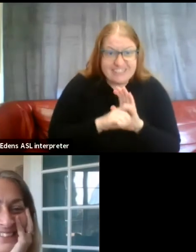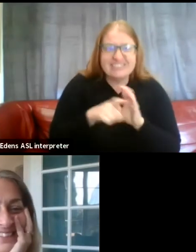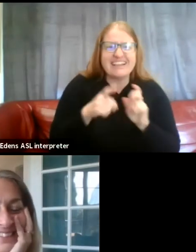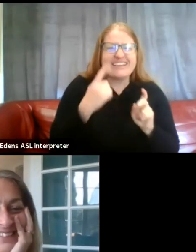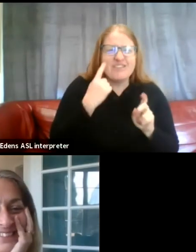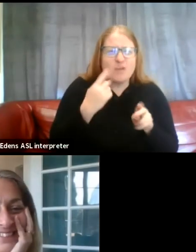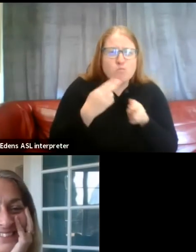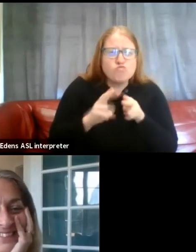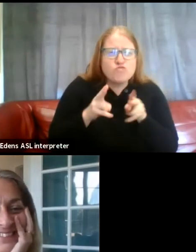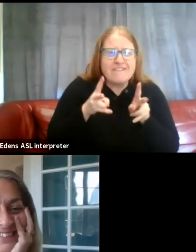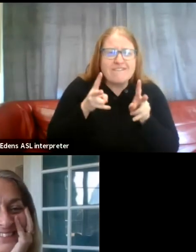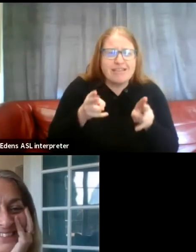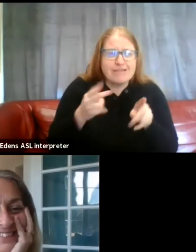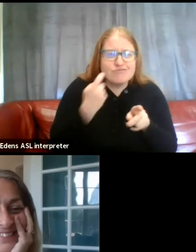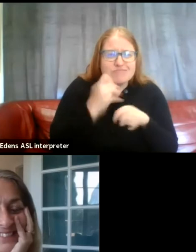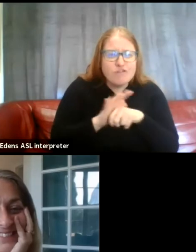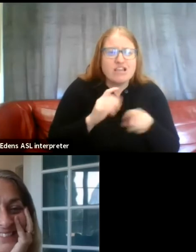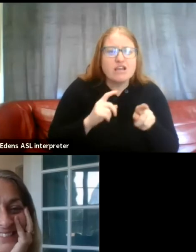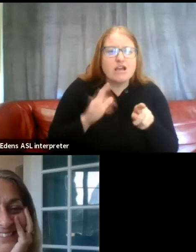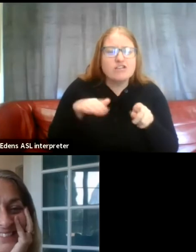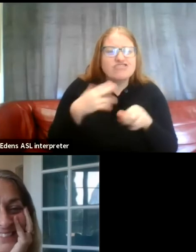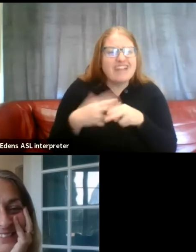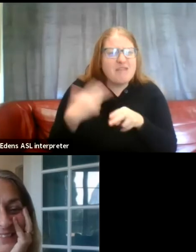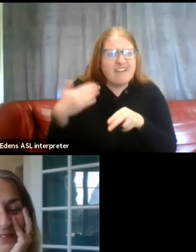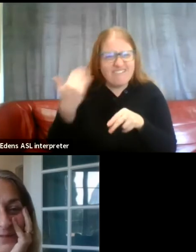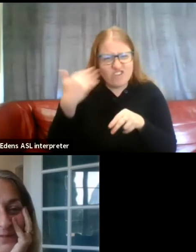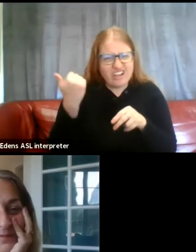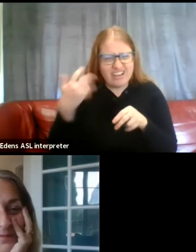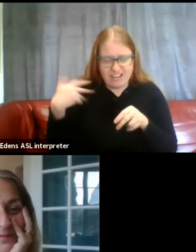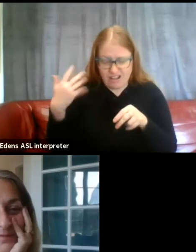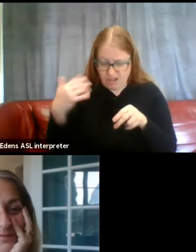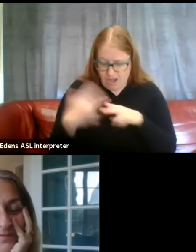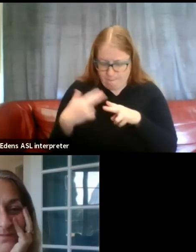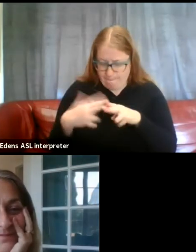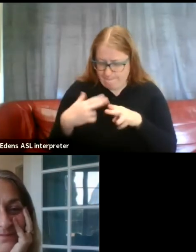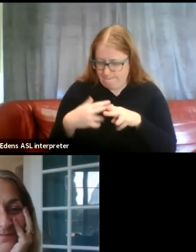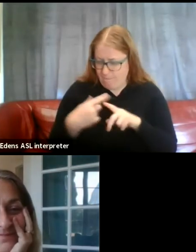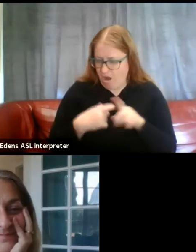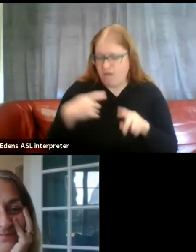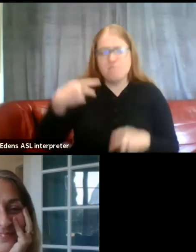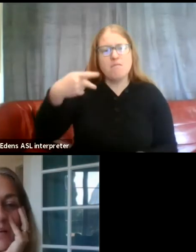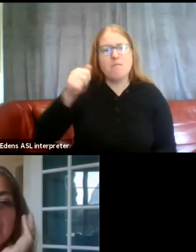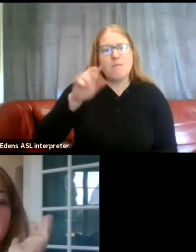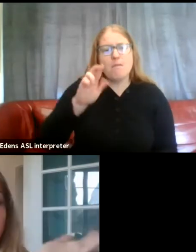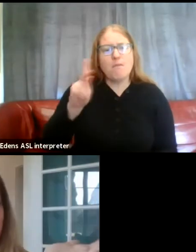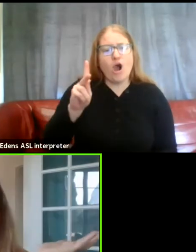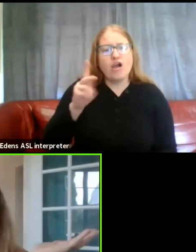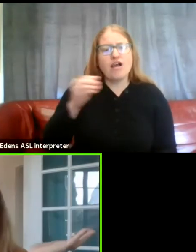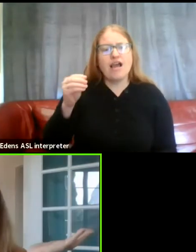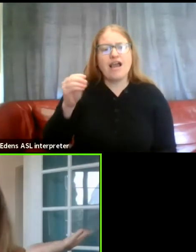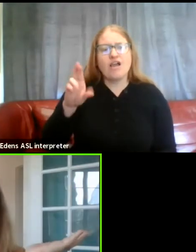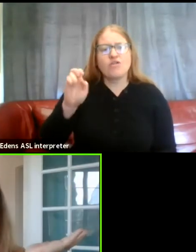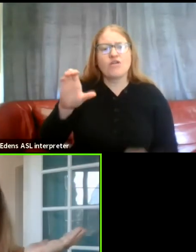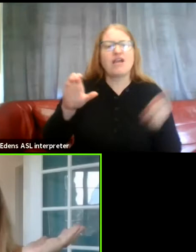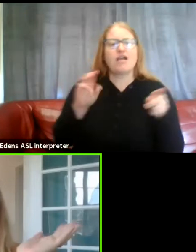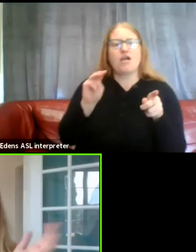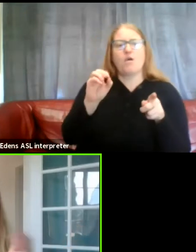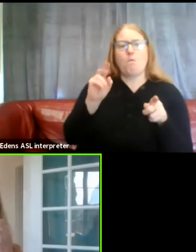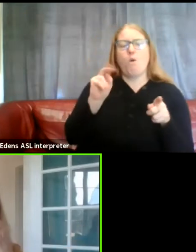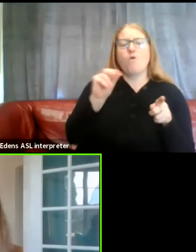was a brief clip in there of, what's her name I think it's on Parks and Recreation. Mona Lisa